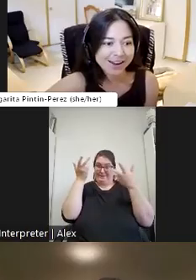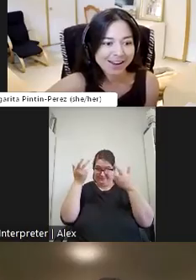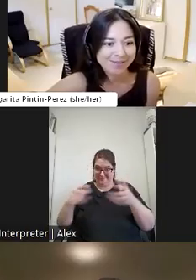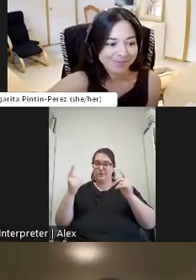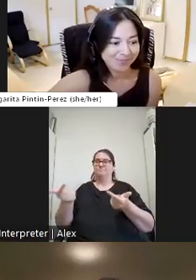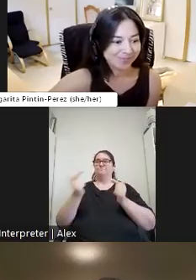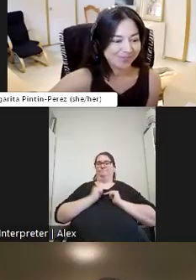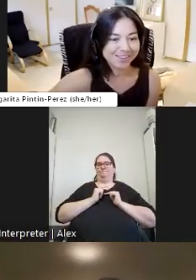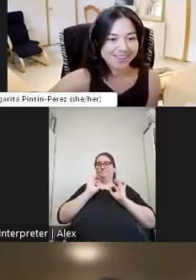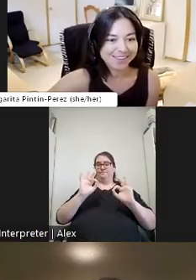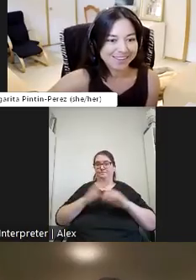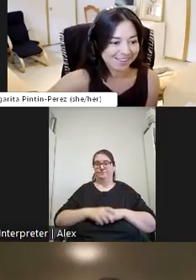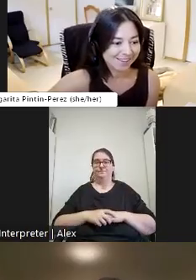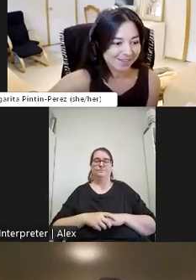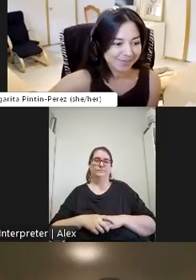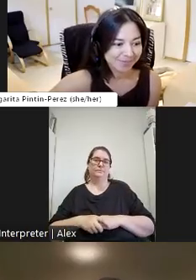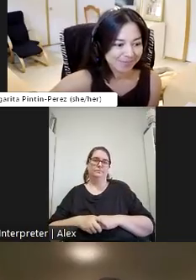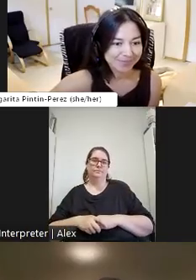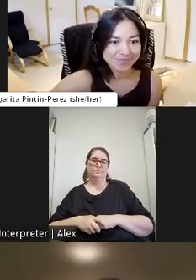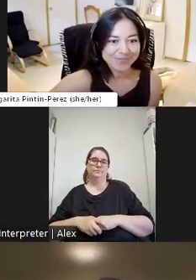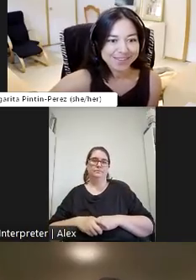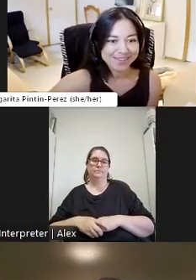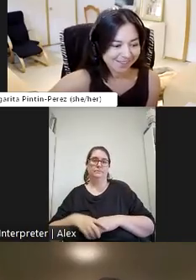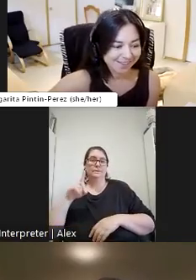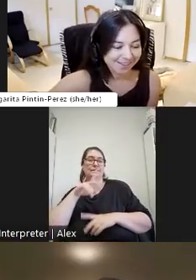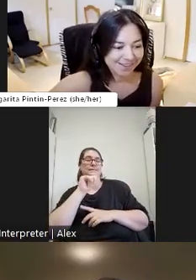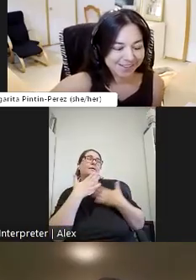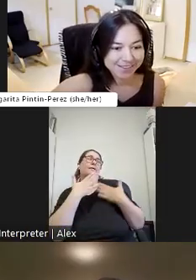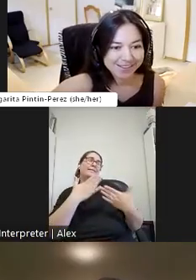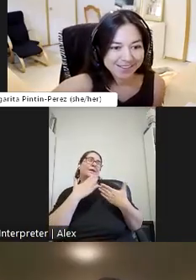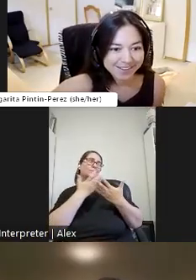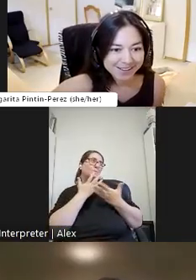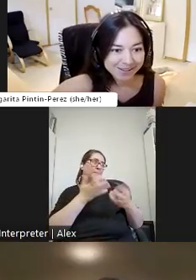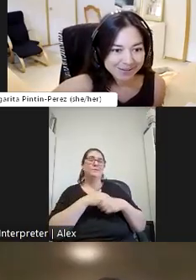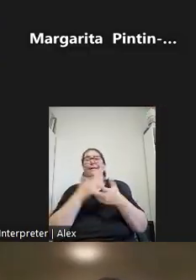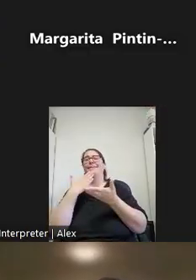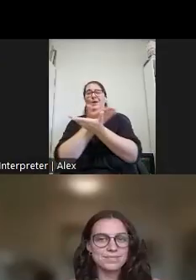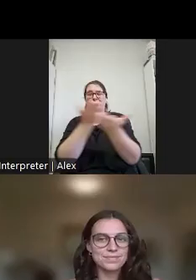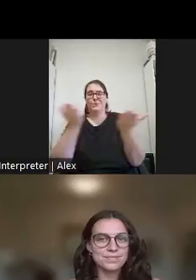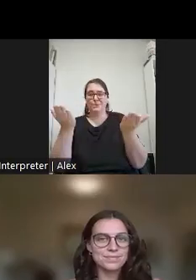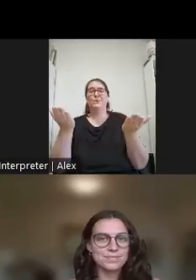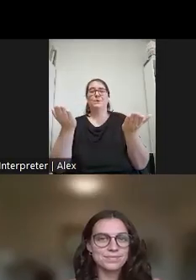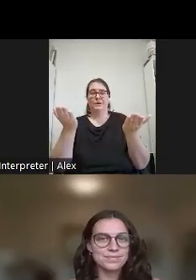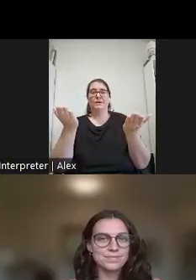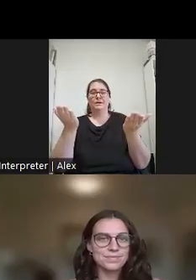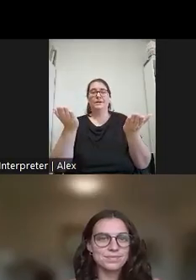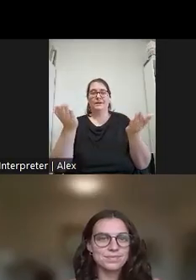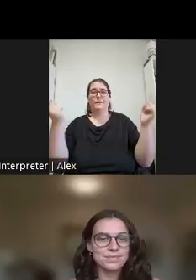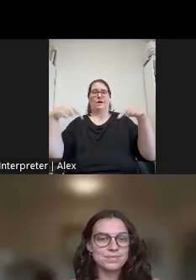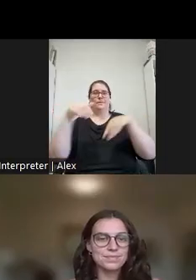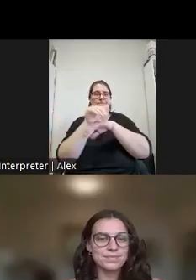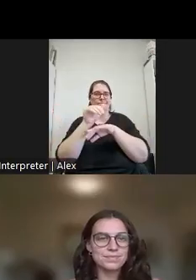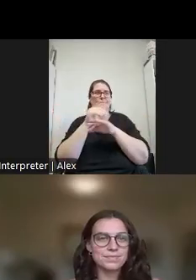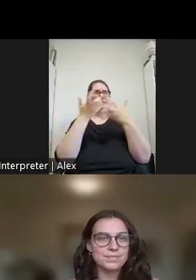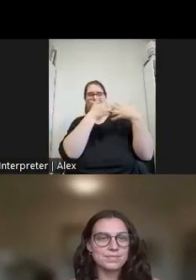the Q&A. Thank you so much, Margarita, and thank you everyone for making this happen and bringing